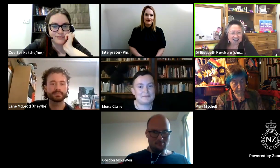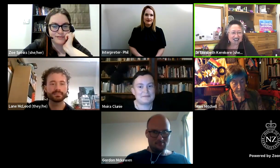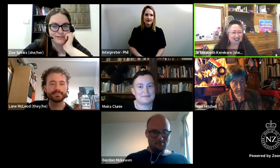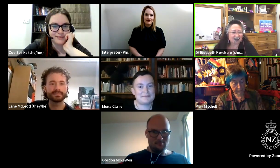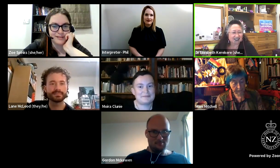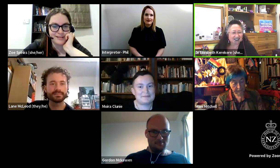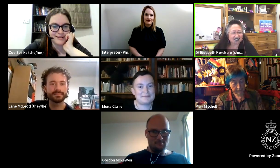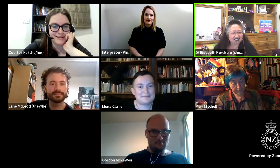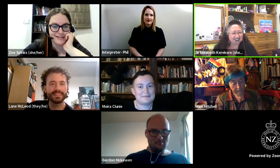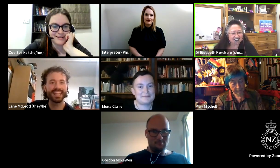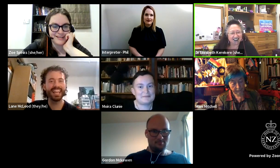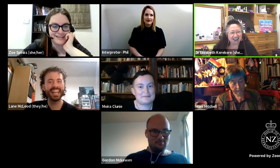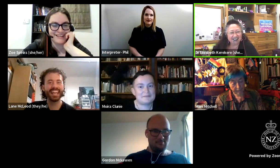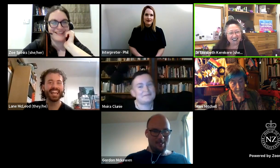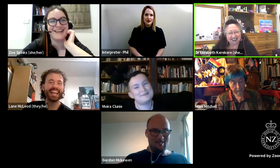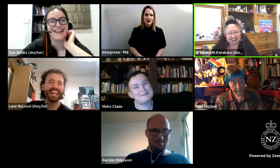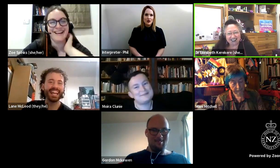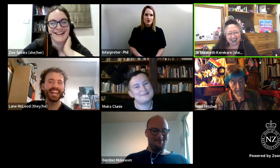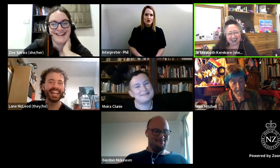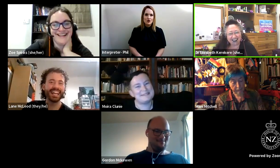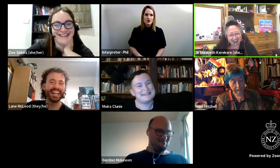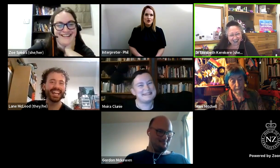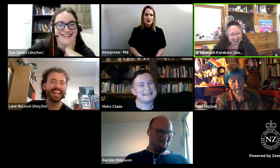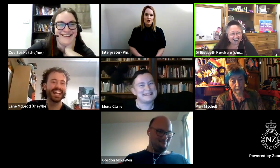Rookie mistake.